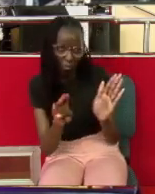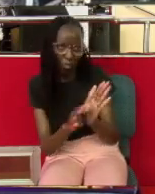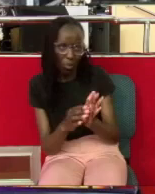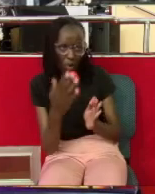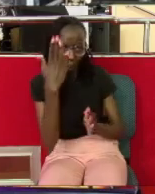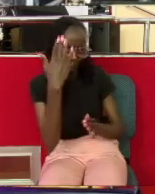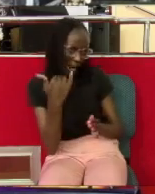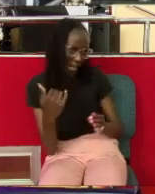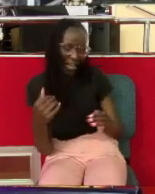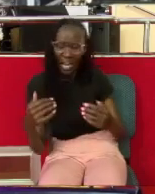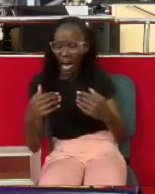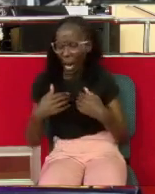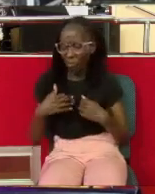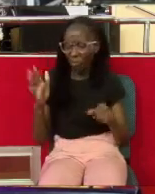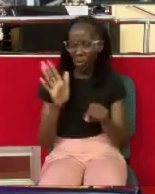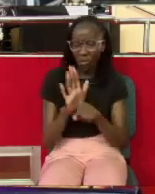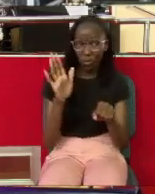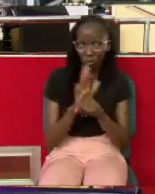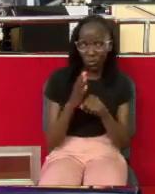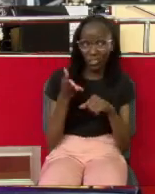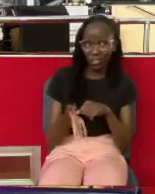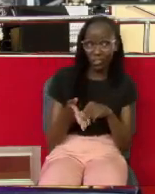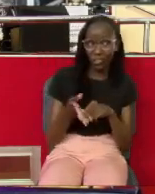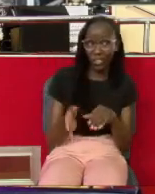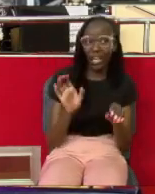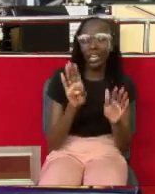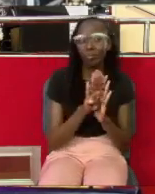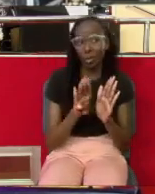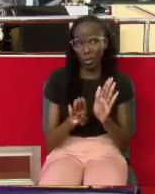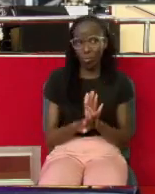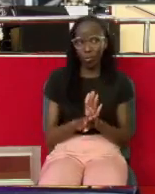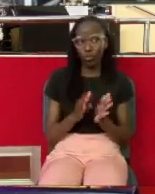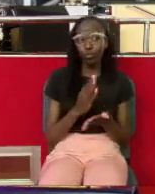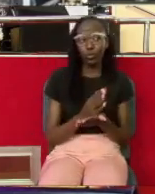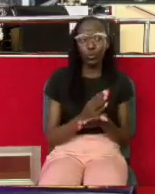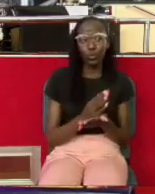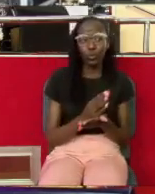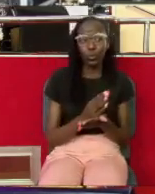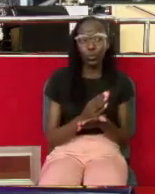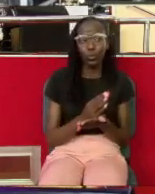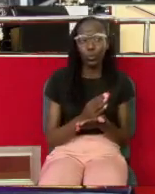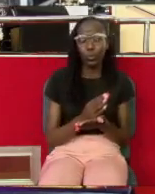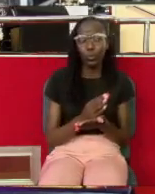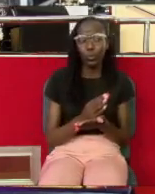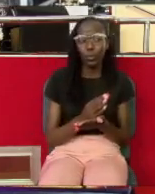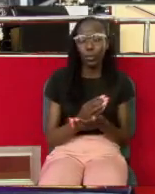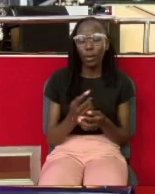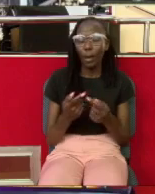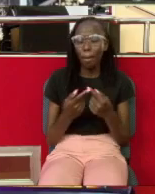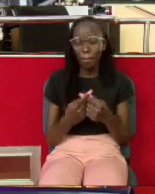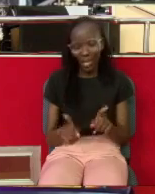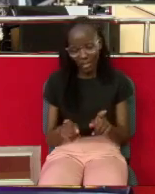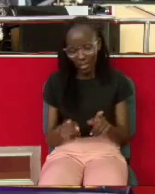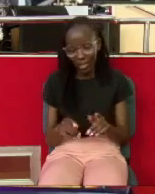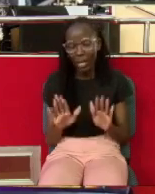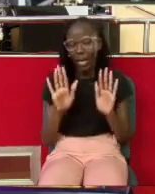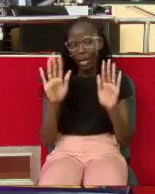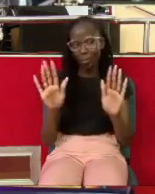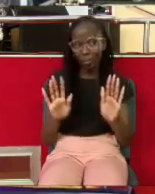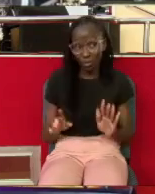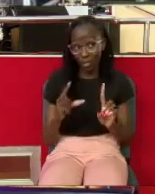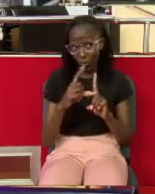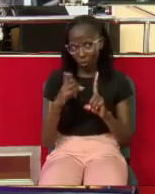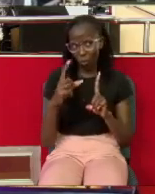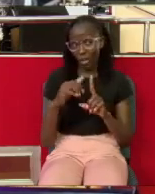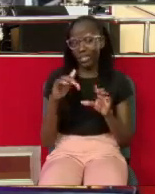themes of the Bible story. Kwa sababu inaguzia area ama malengo yote ya Biblia. But the key word in the book of Psalms. Lakini